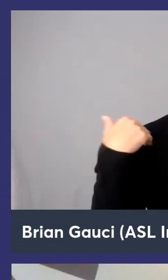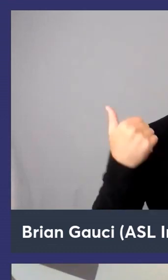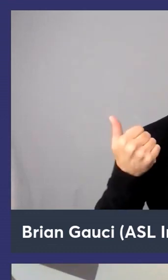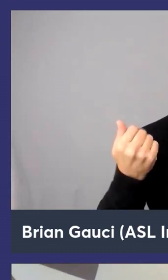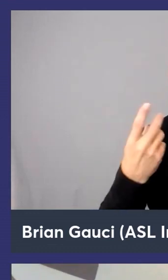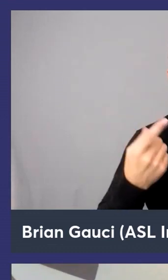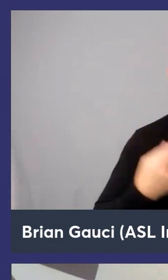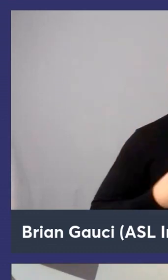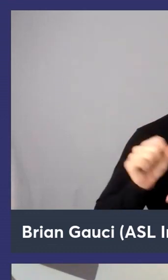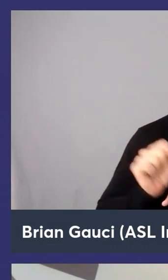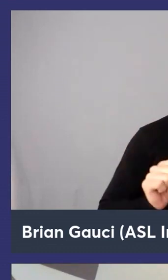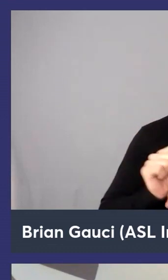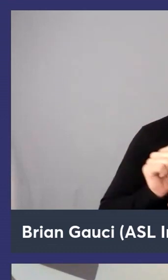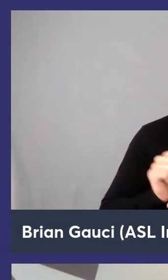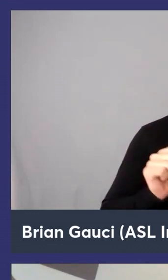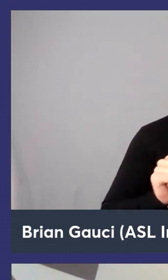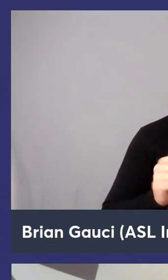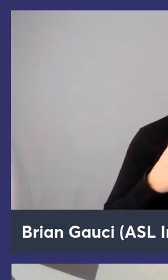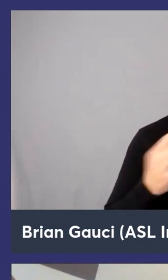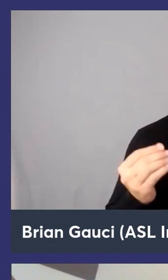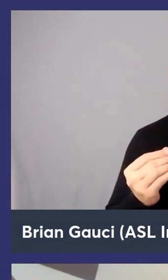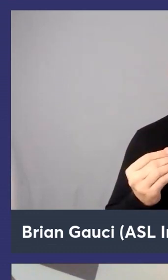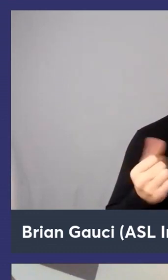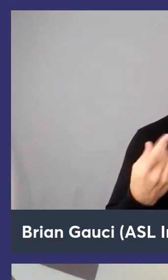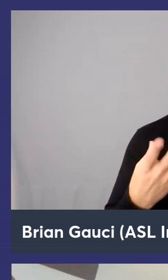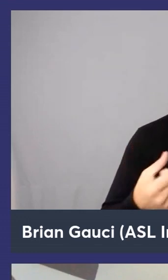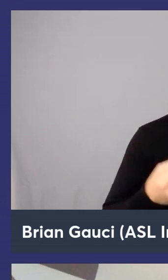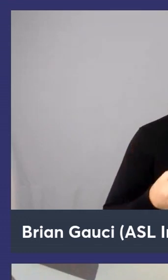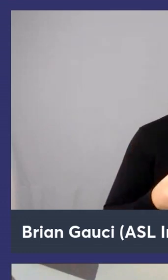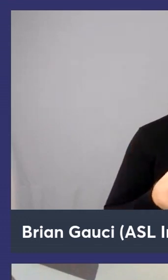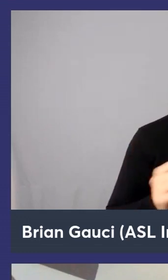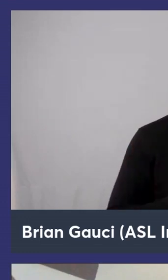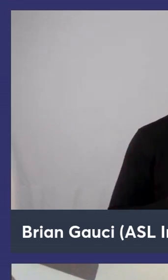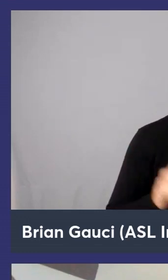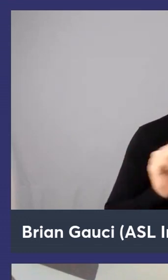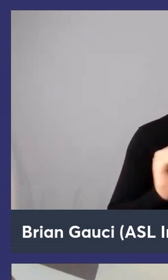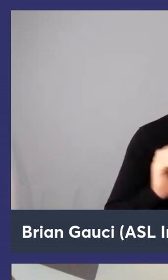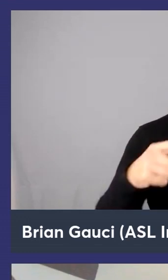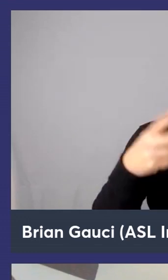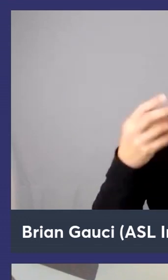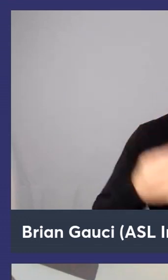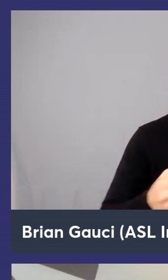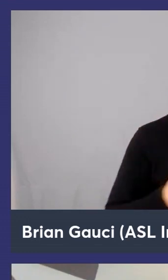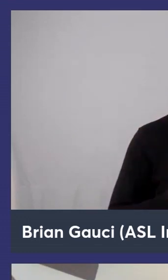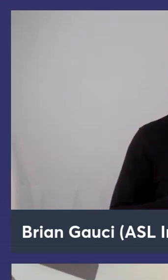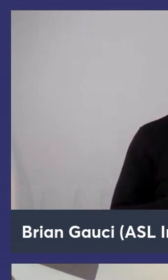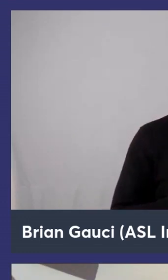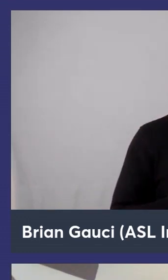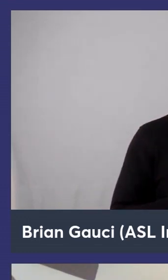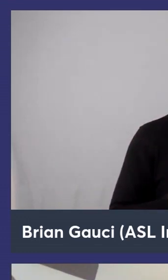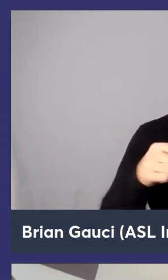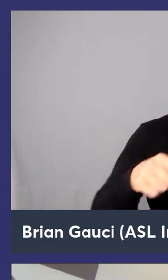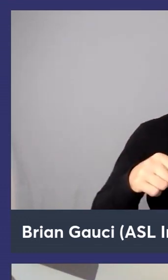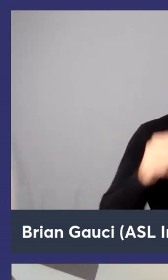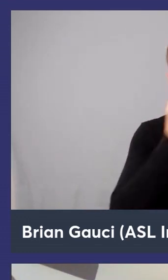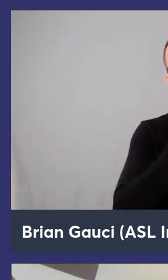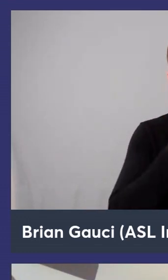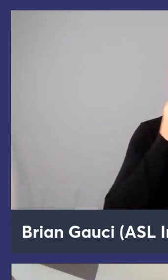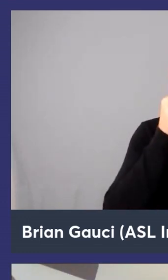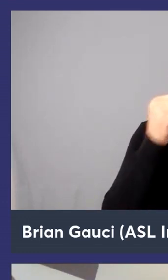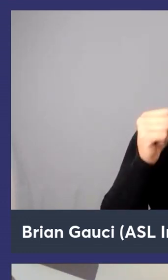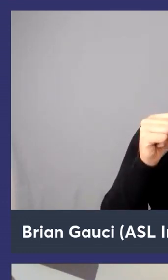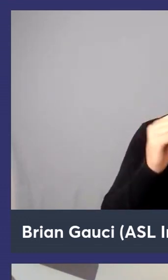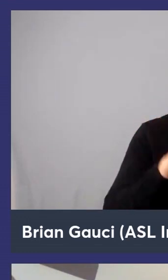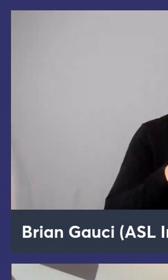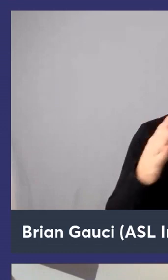and couple of years on this product, which is Amazon OpenSearch Serverless. Amazon OpenSearch Serverless is